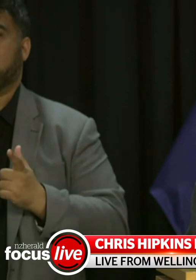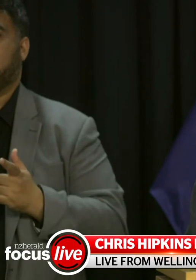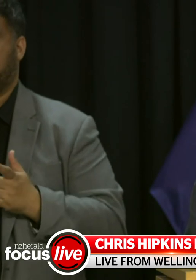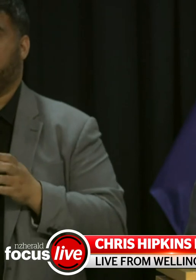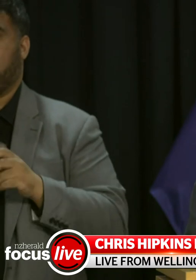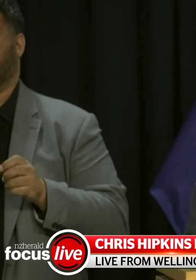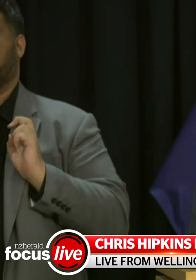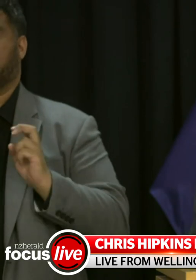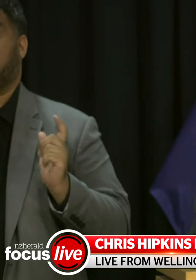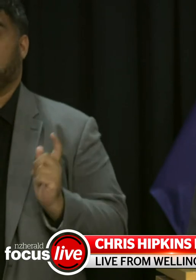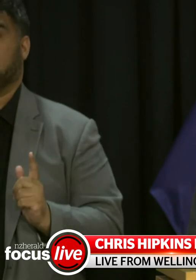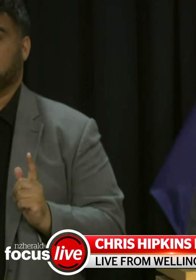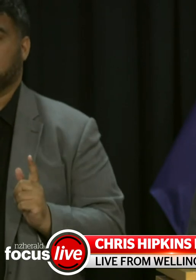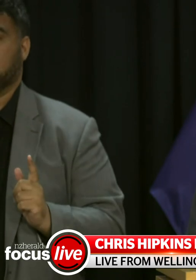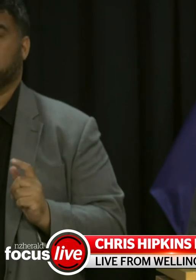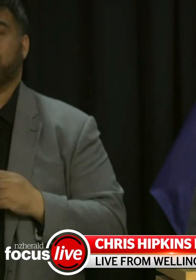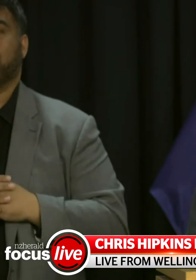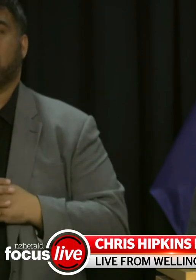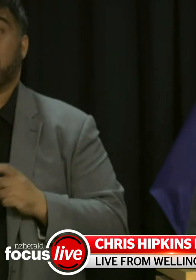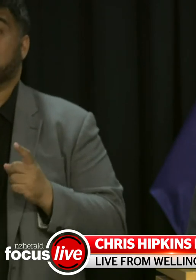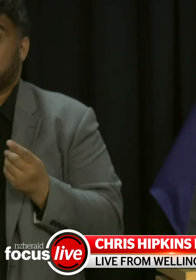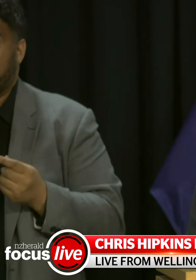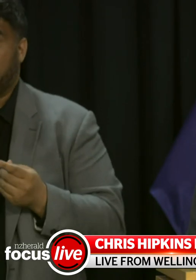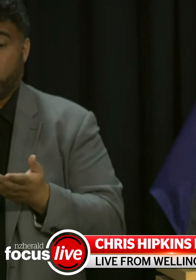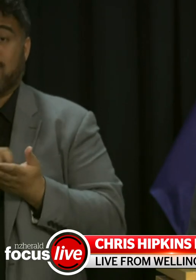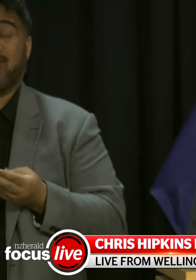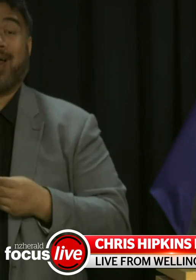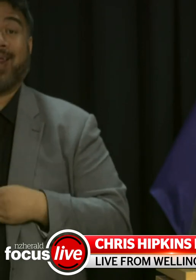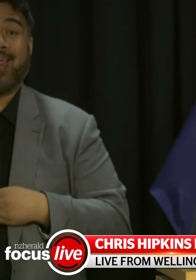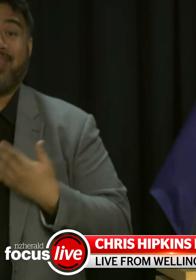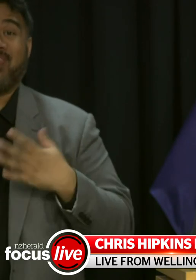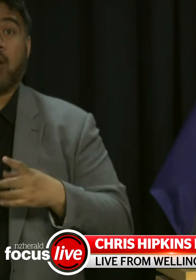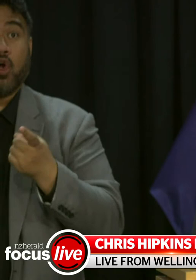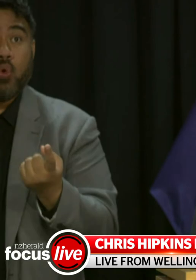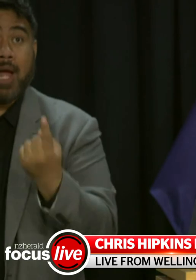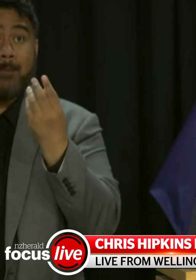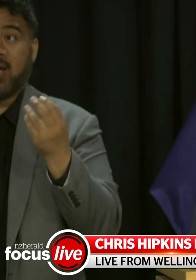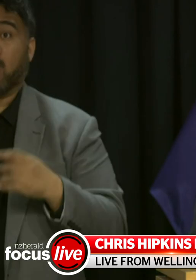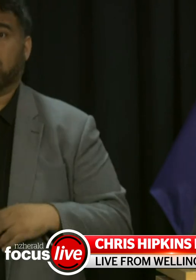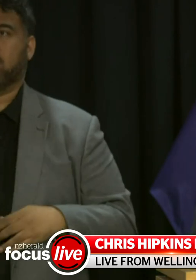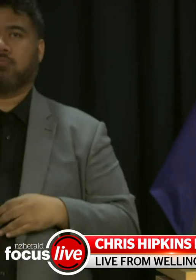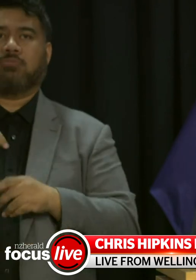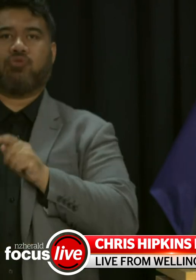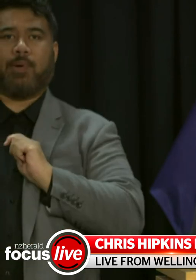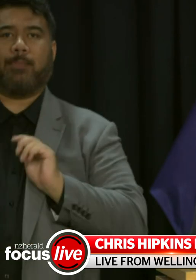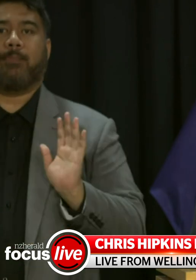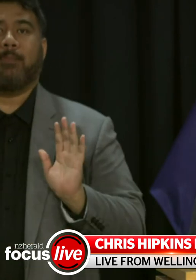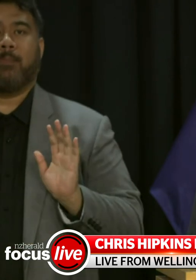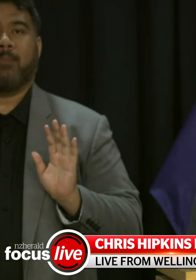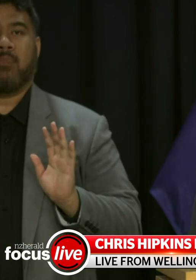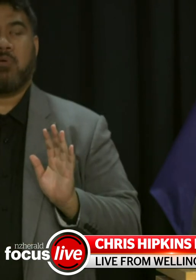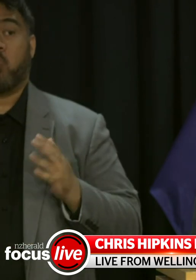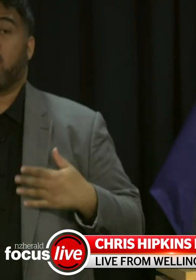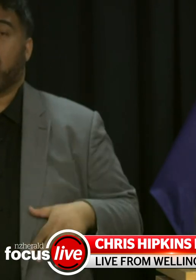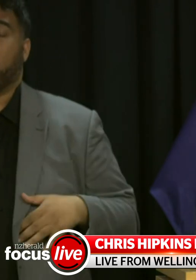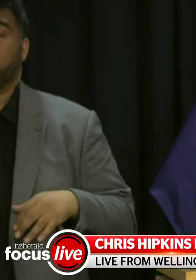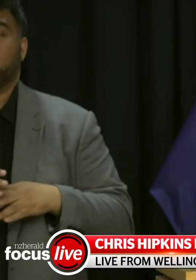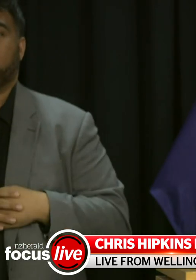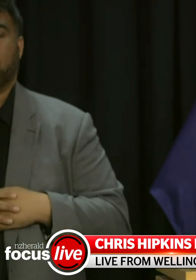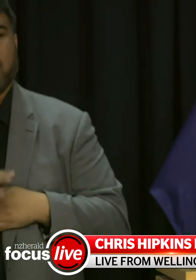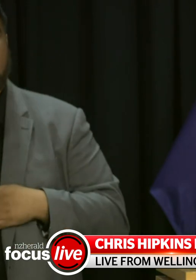and indeed the withdrawal of a number of resignations. I'd be surprised if this didn't have a similar effect.